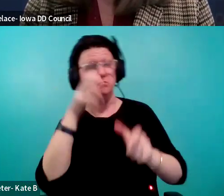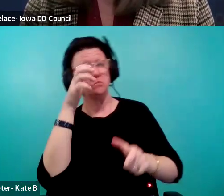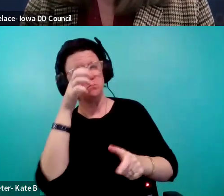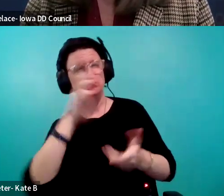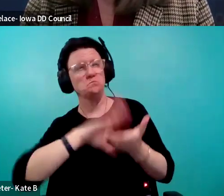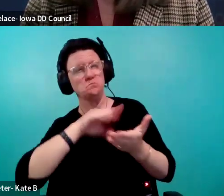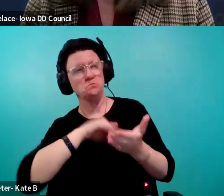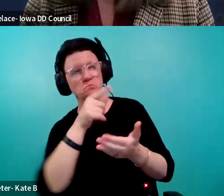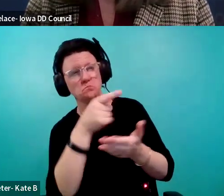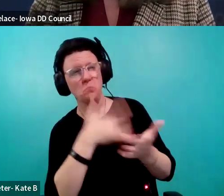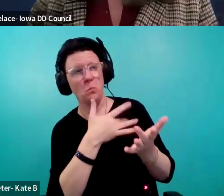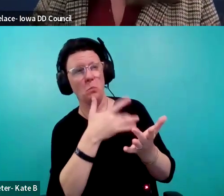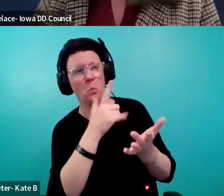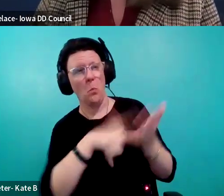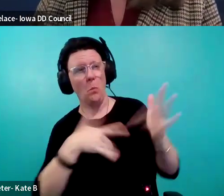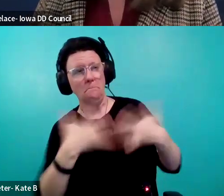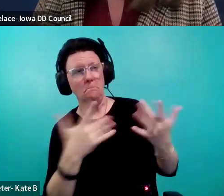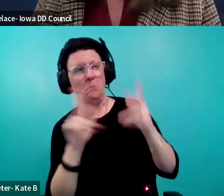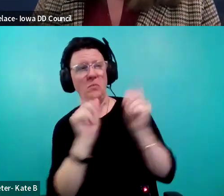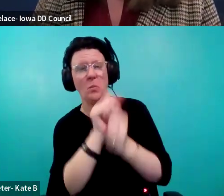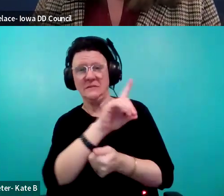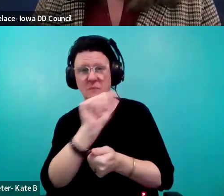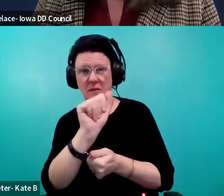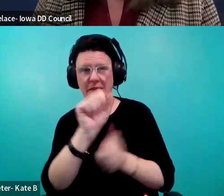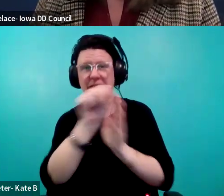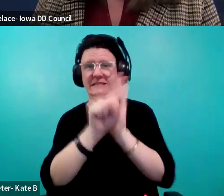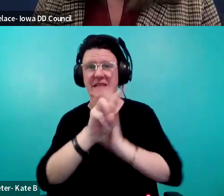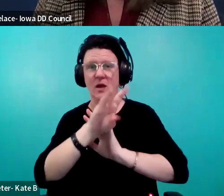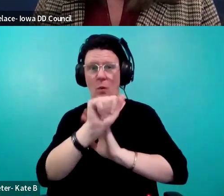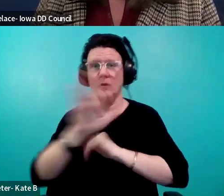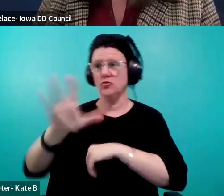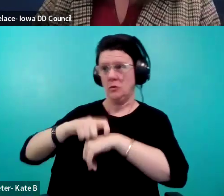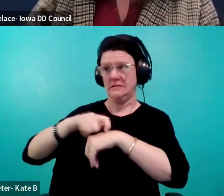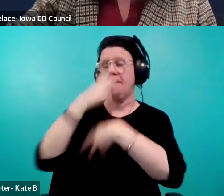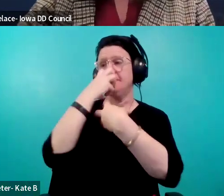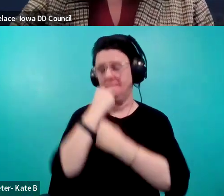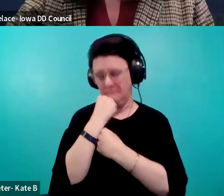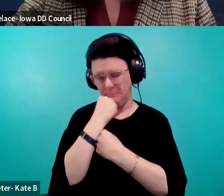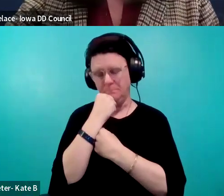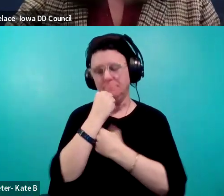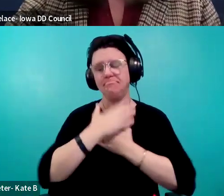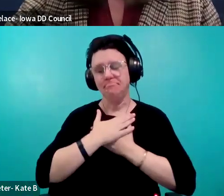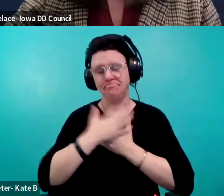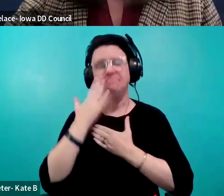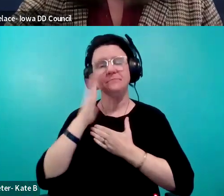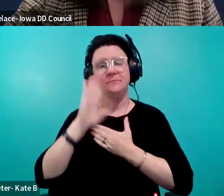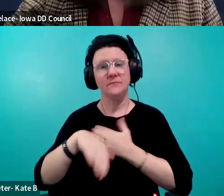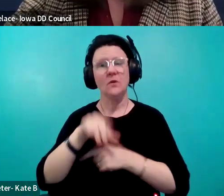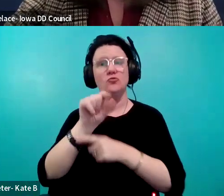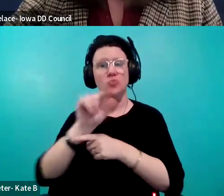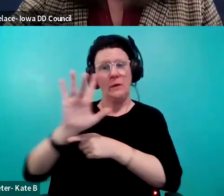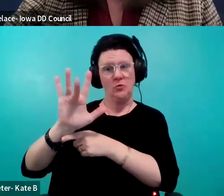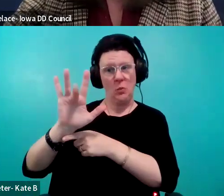the issues that are affecting people with disabilities. I know your time is very valuable as you prepare for the